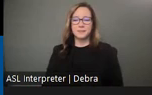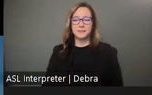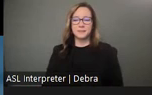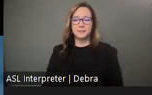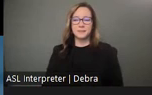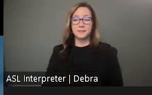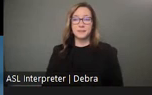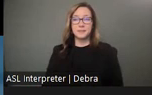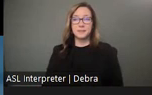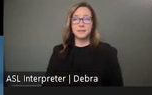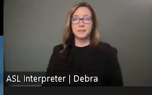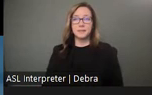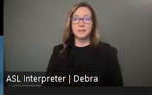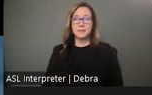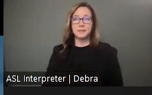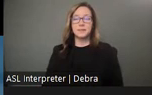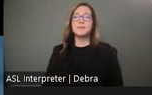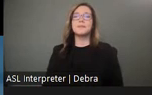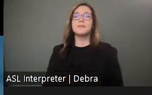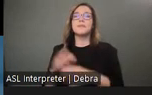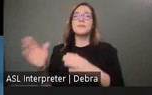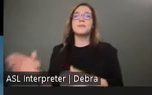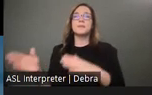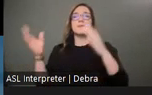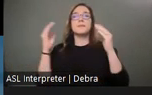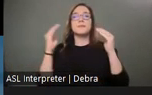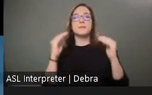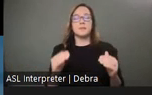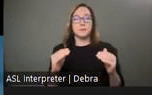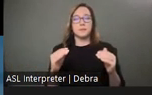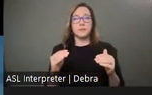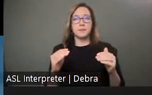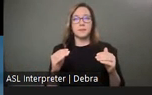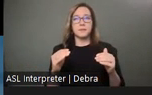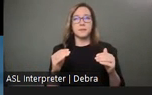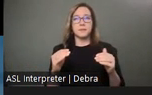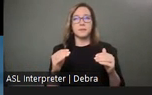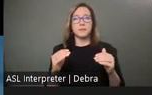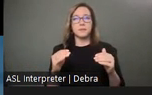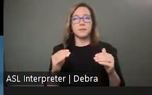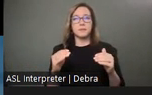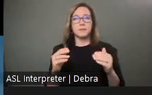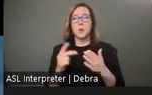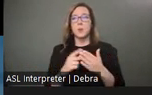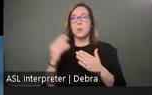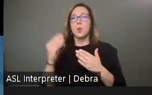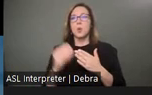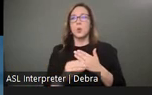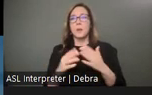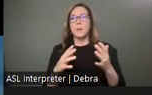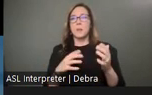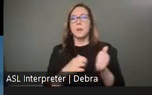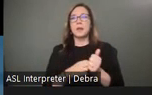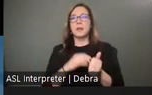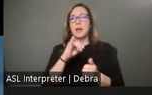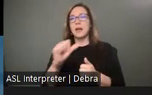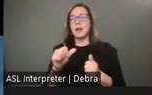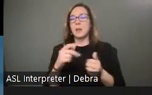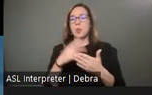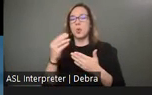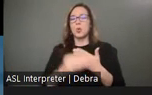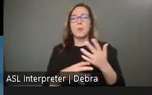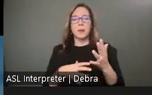And we're going to move on to the program updates, IA program updates. And